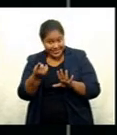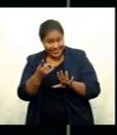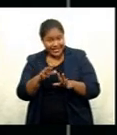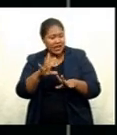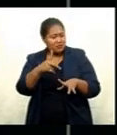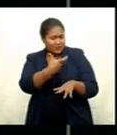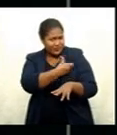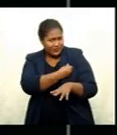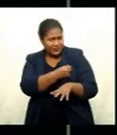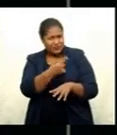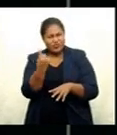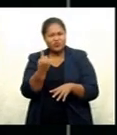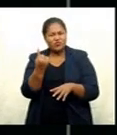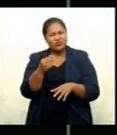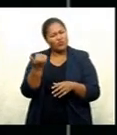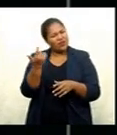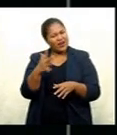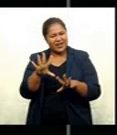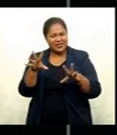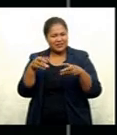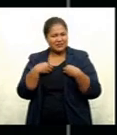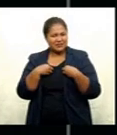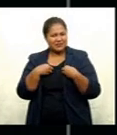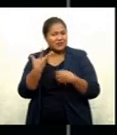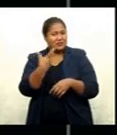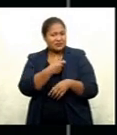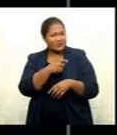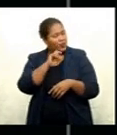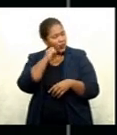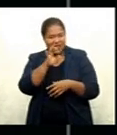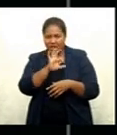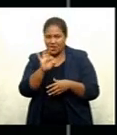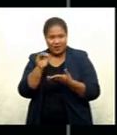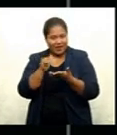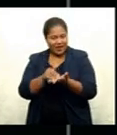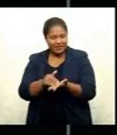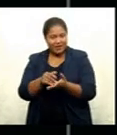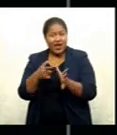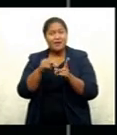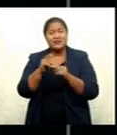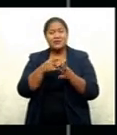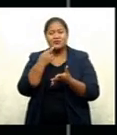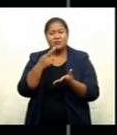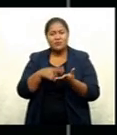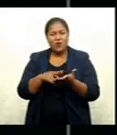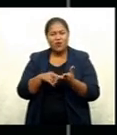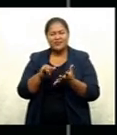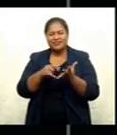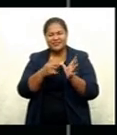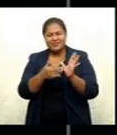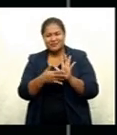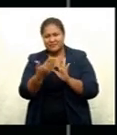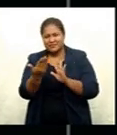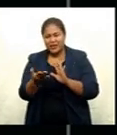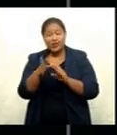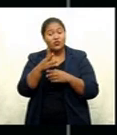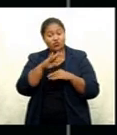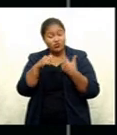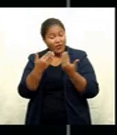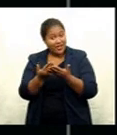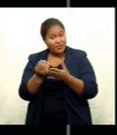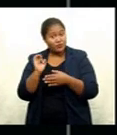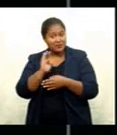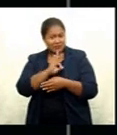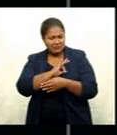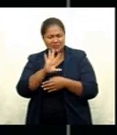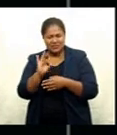who got their jabs will not be helpful. Apinisa Wangarandovu reports again Samarisina, together with his staff and some